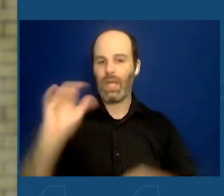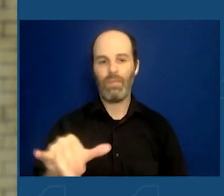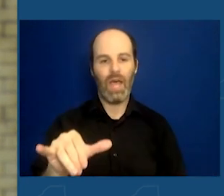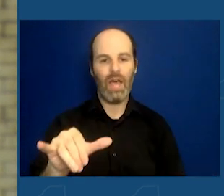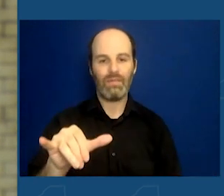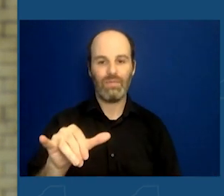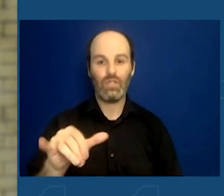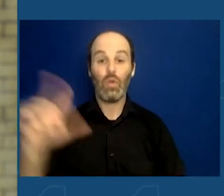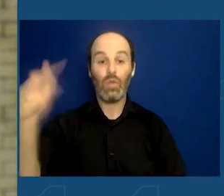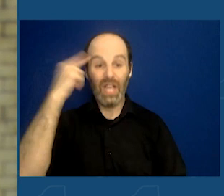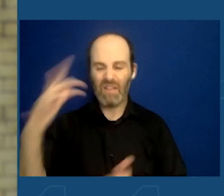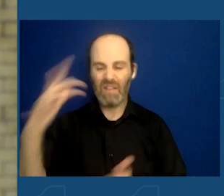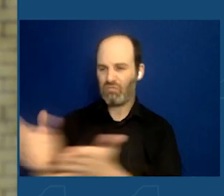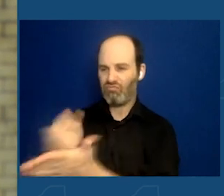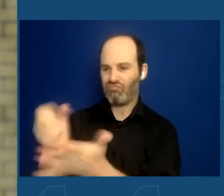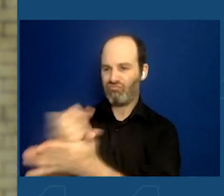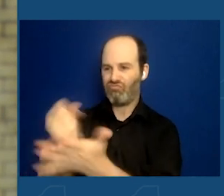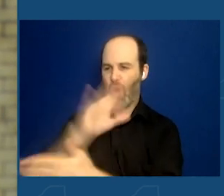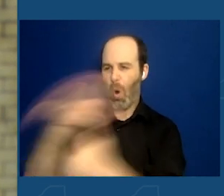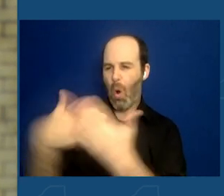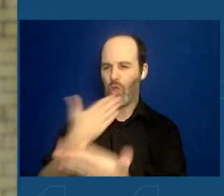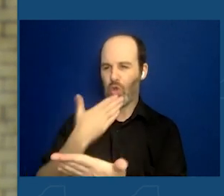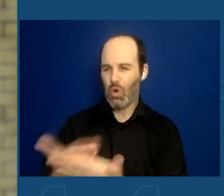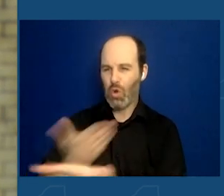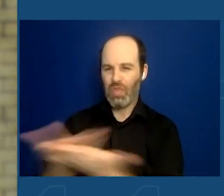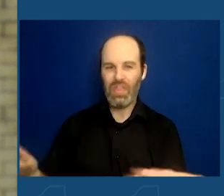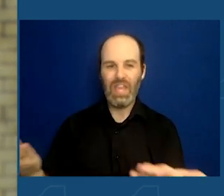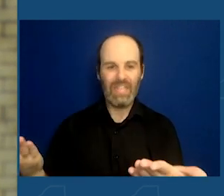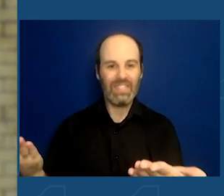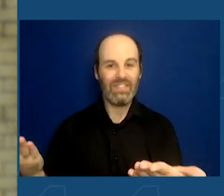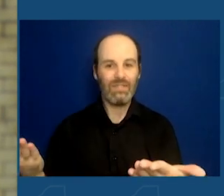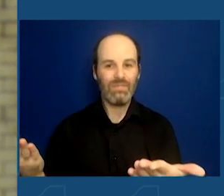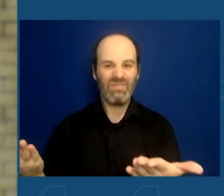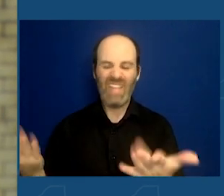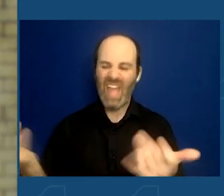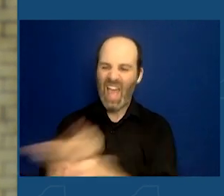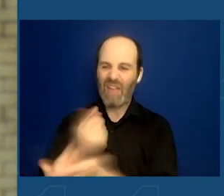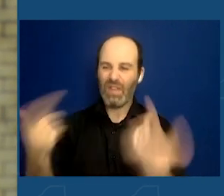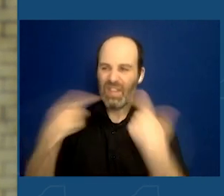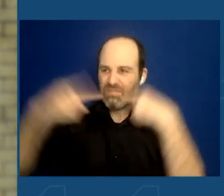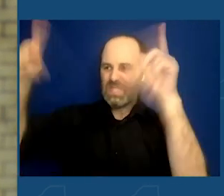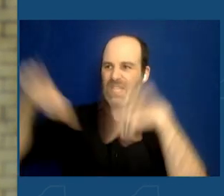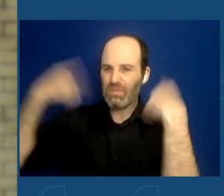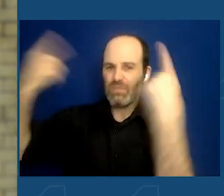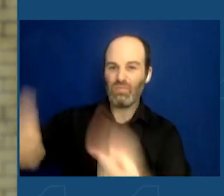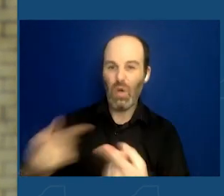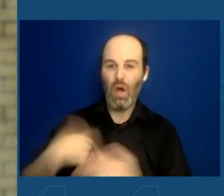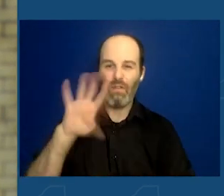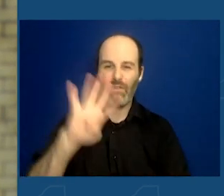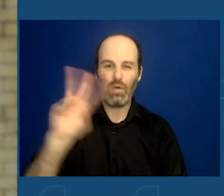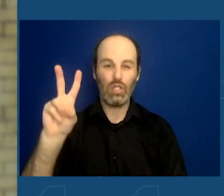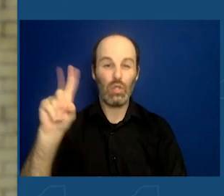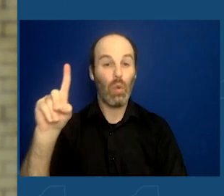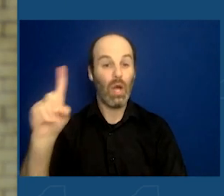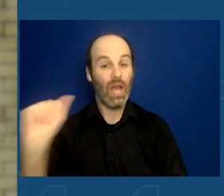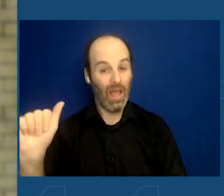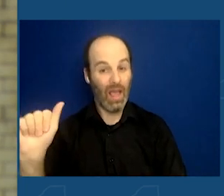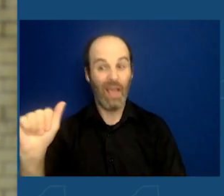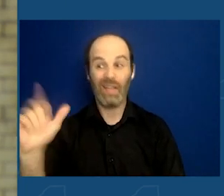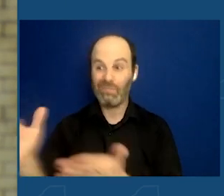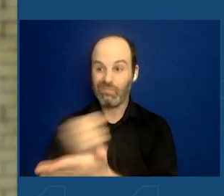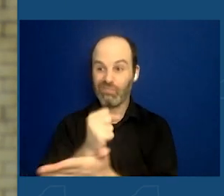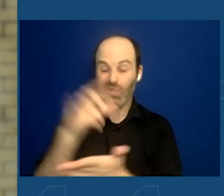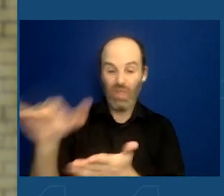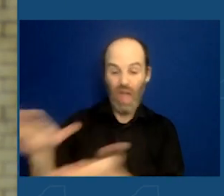She's taken all the successful things that we've done in the past. She's taken the successful parts of 421A. She's creating a model for